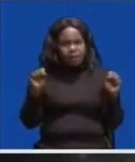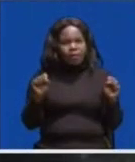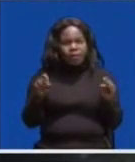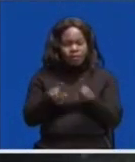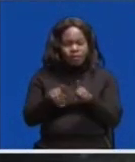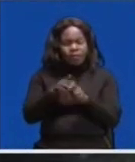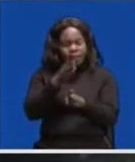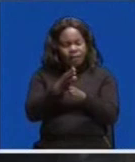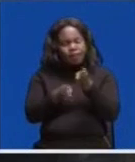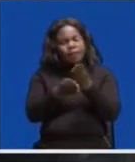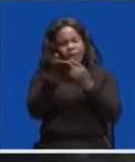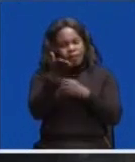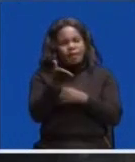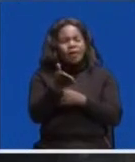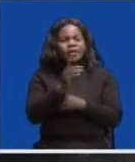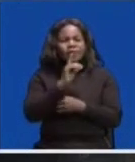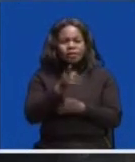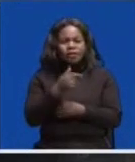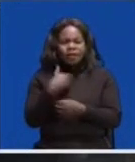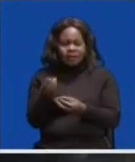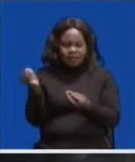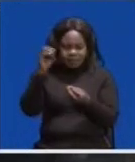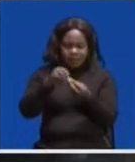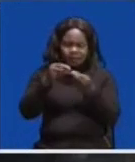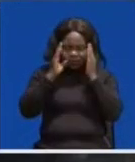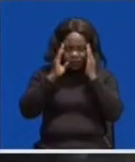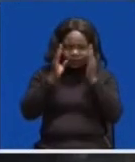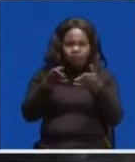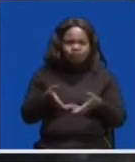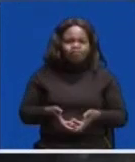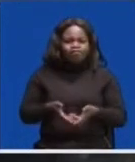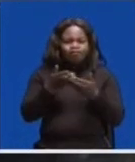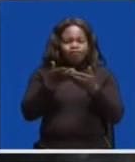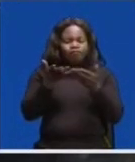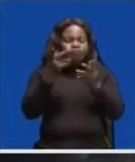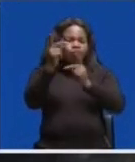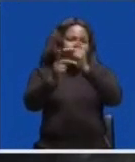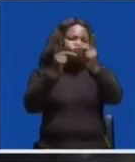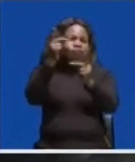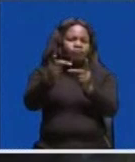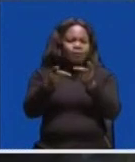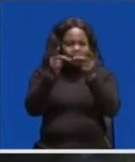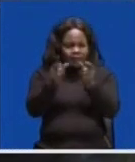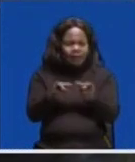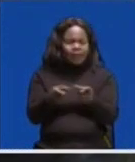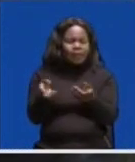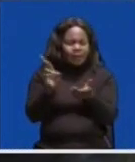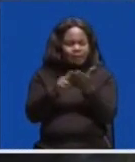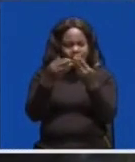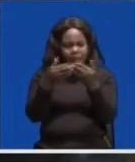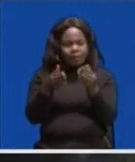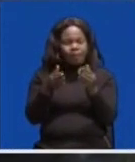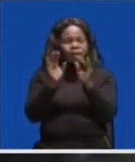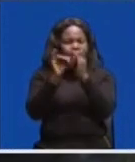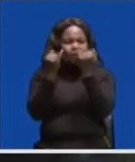building on that, certainly there were additional concerns that drove this process to arrive at reopening the institution in 3